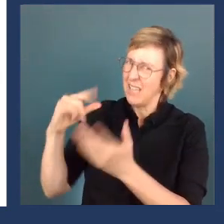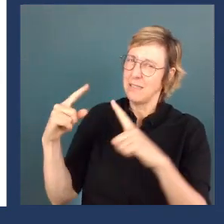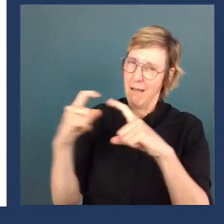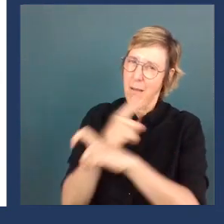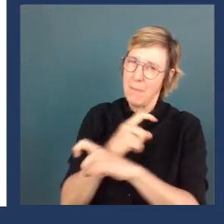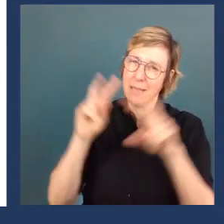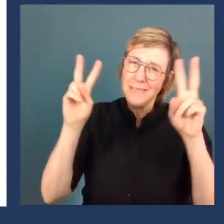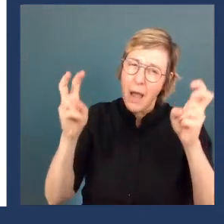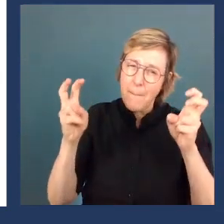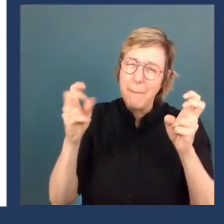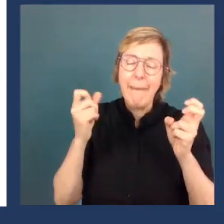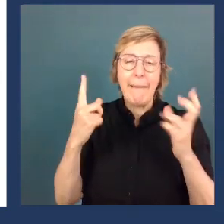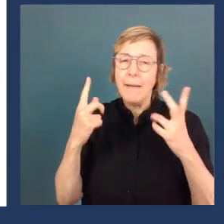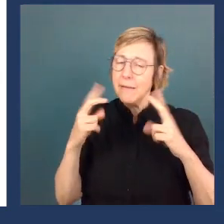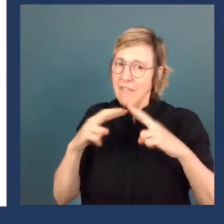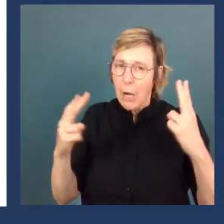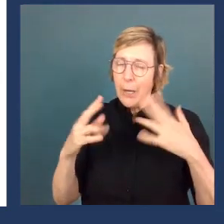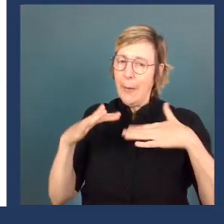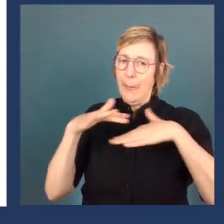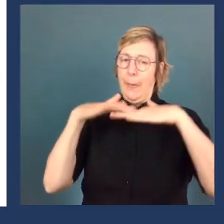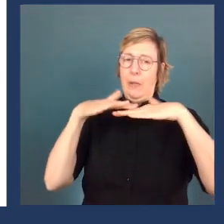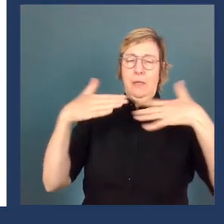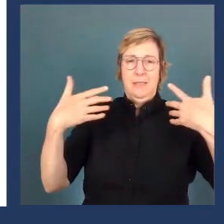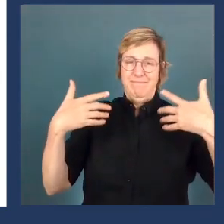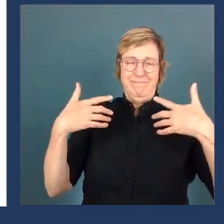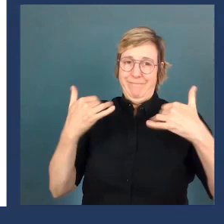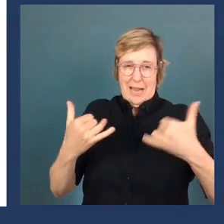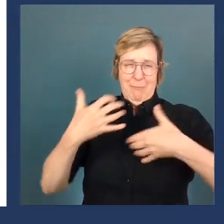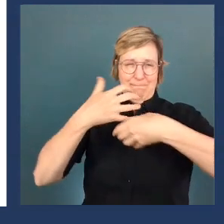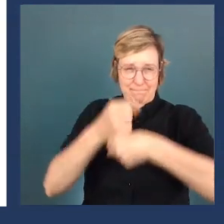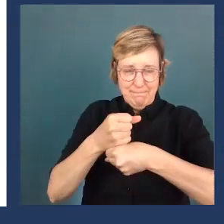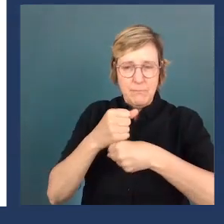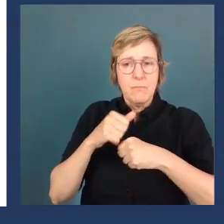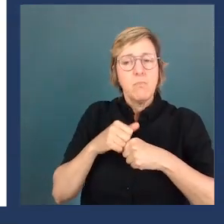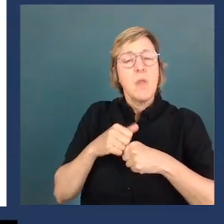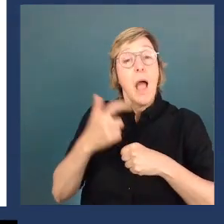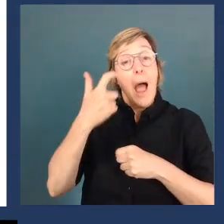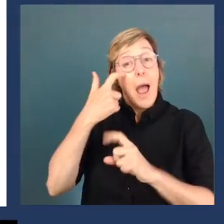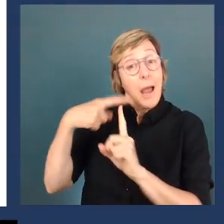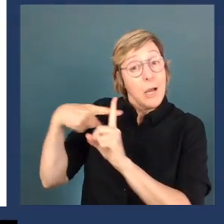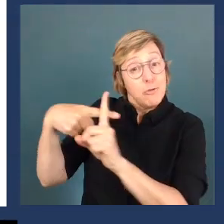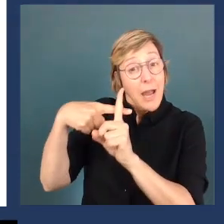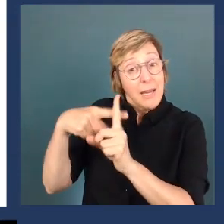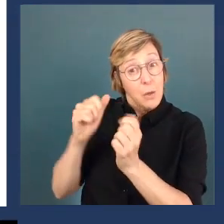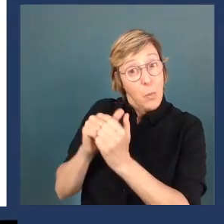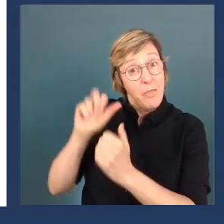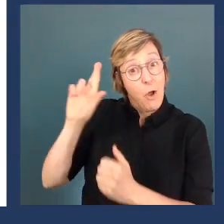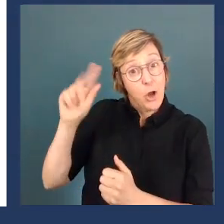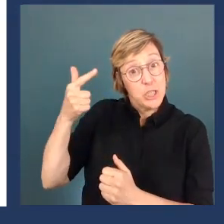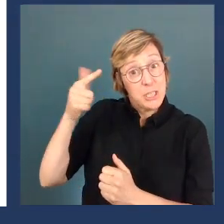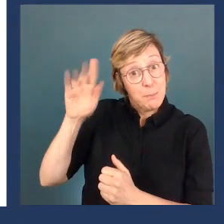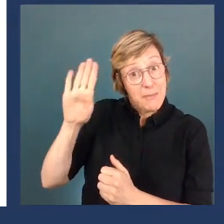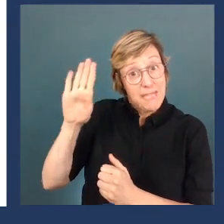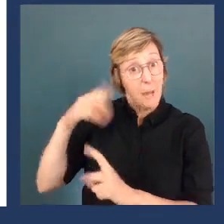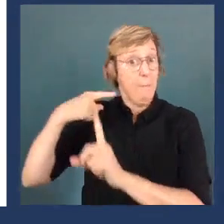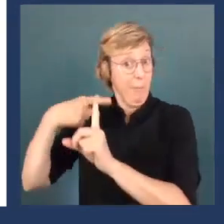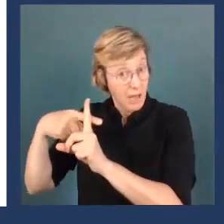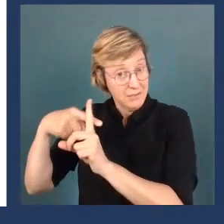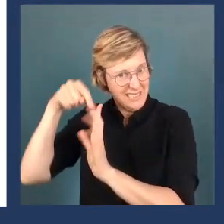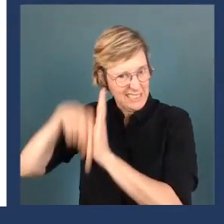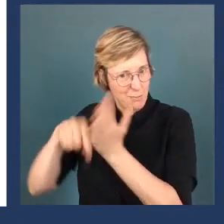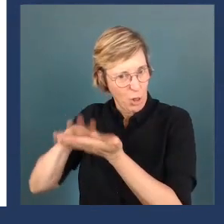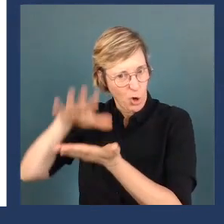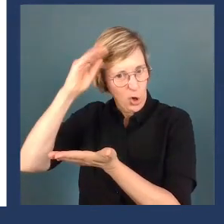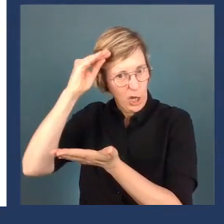there's lots of nuances. But at the highest level, the way that eye tracking can be done with an RGB camera and deep learning is this. You